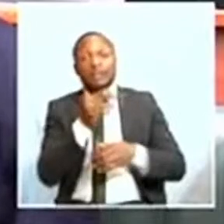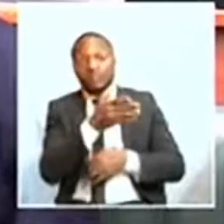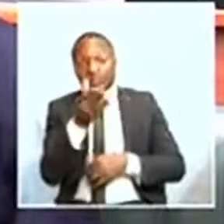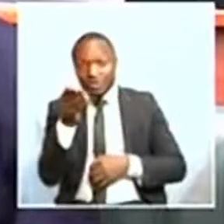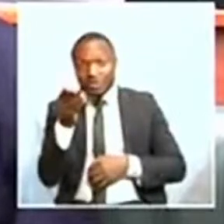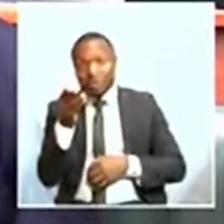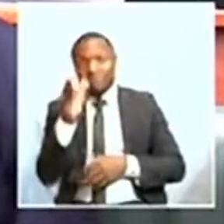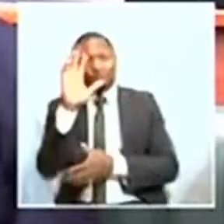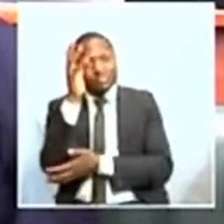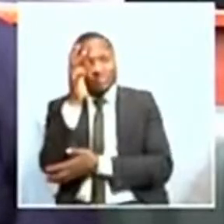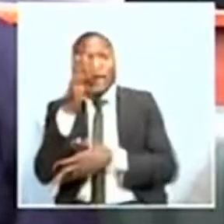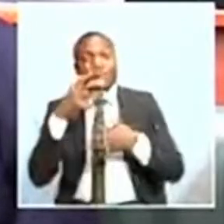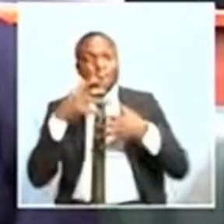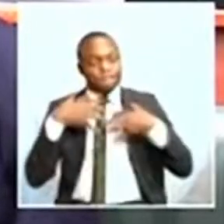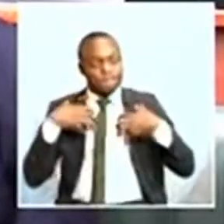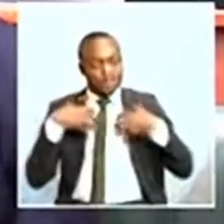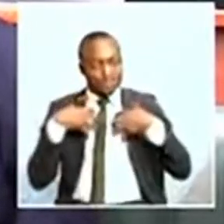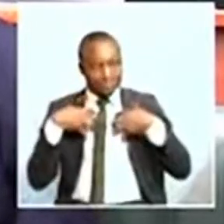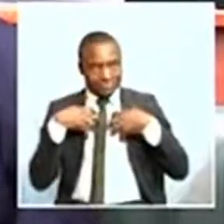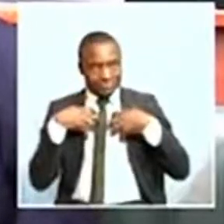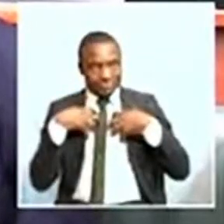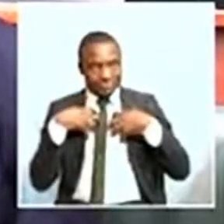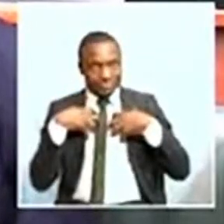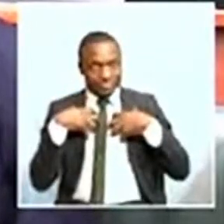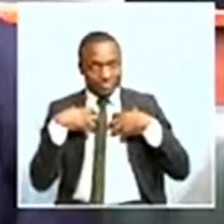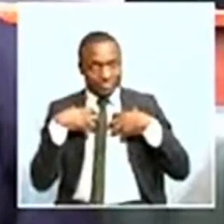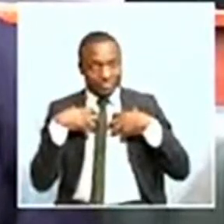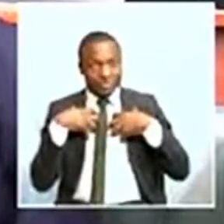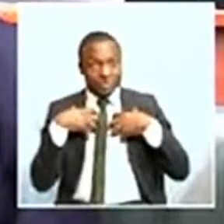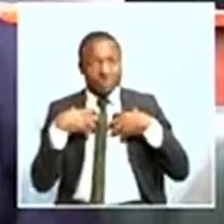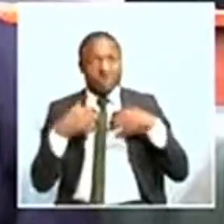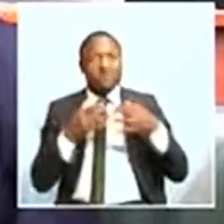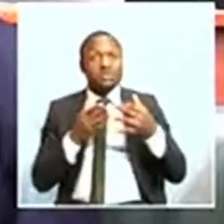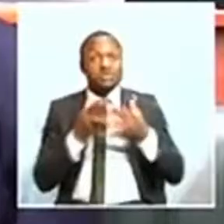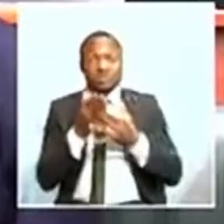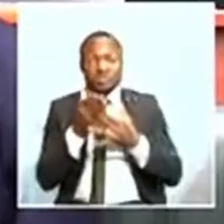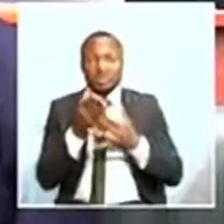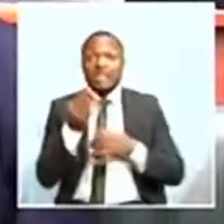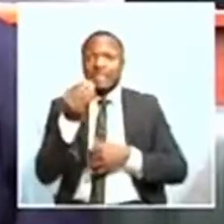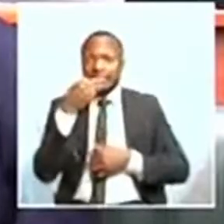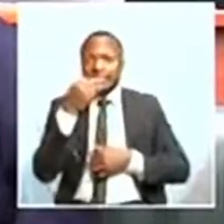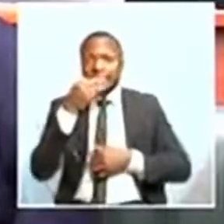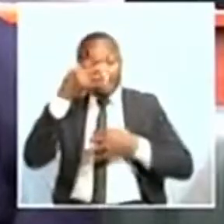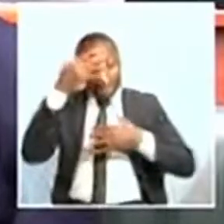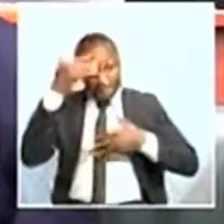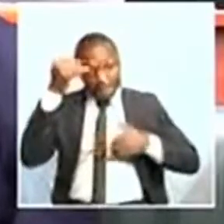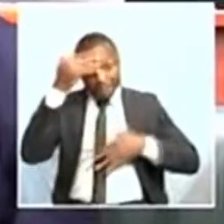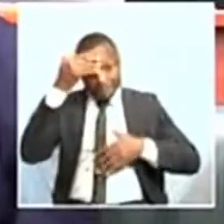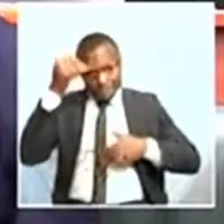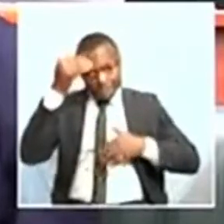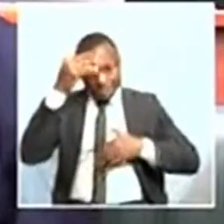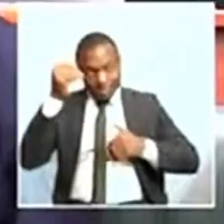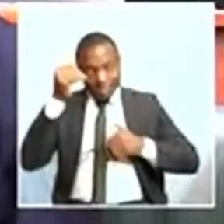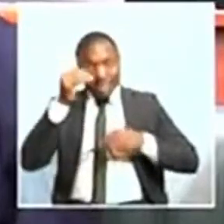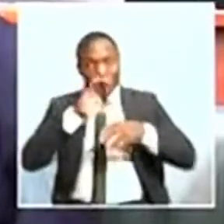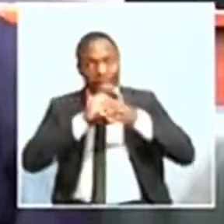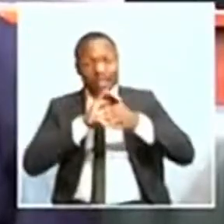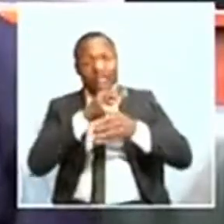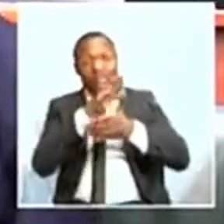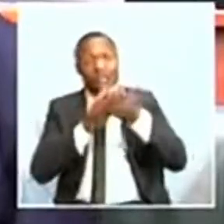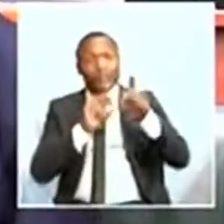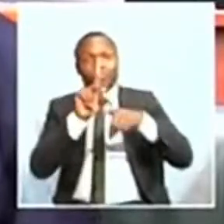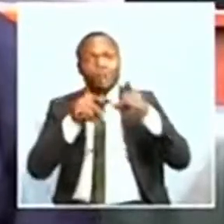there in the public is that it's through the consumption of monkey meat. Madam Speaker, there are people who eat